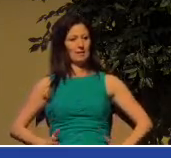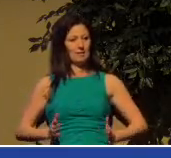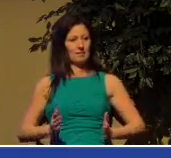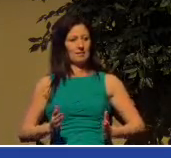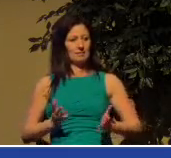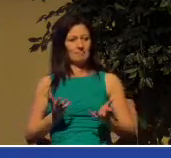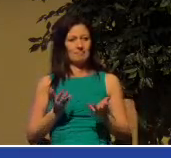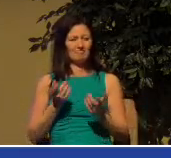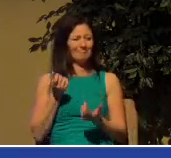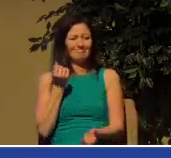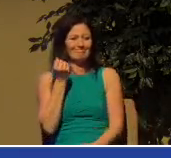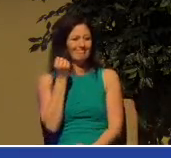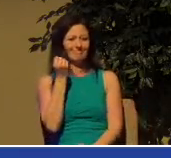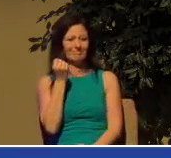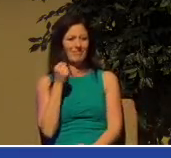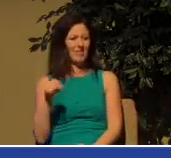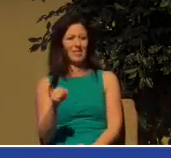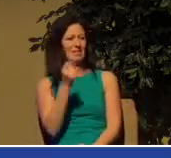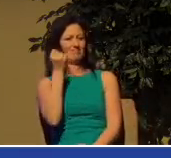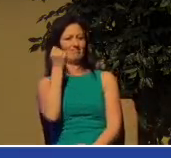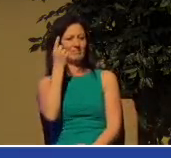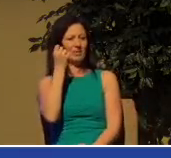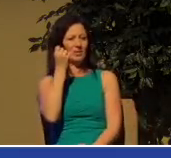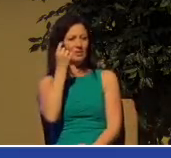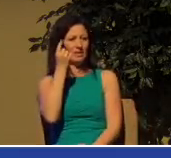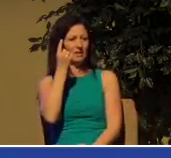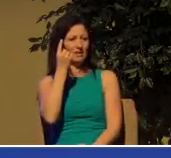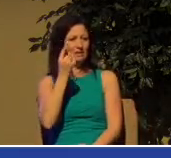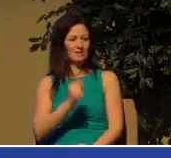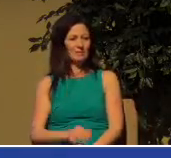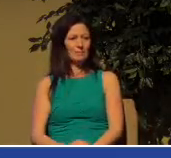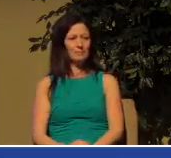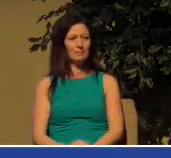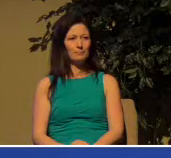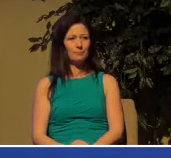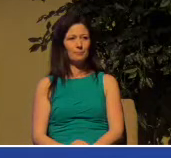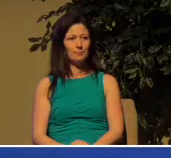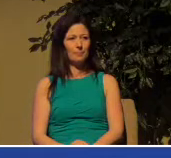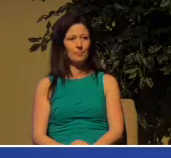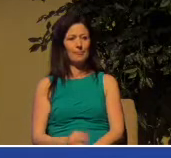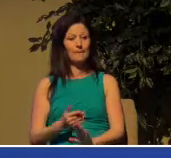didn't understand that long before He could come